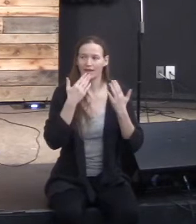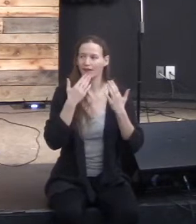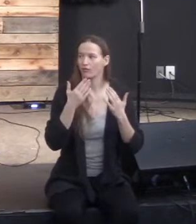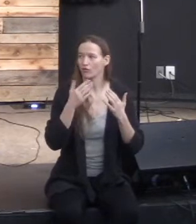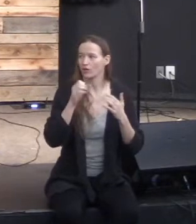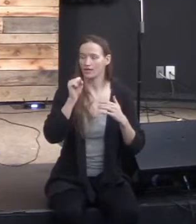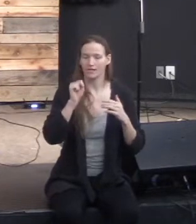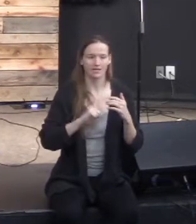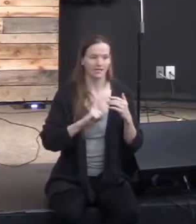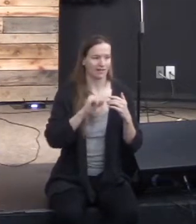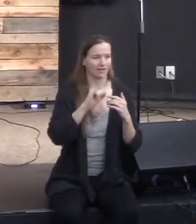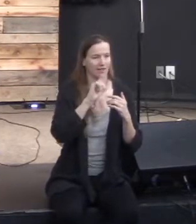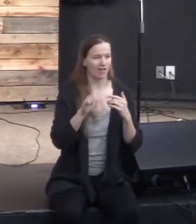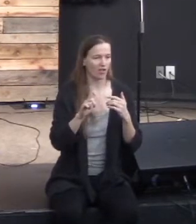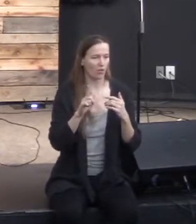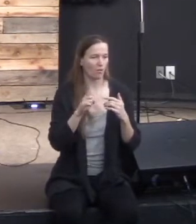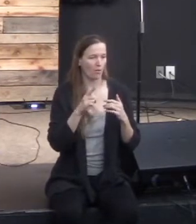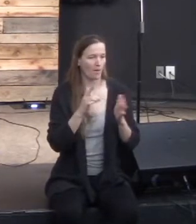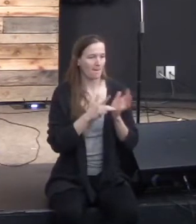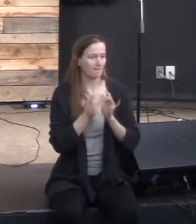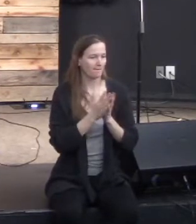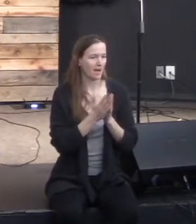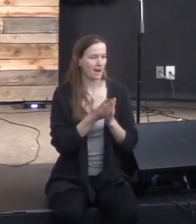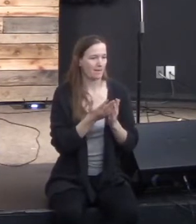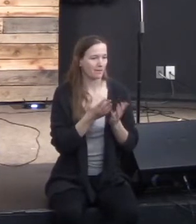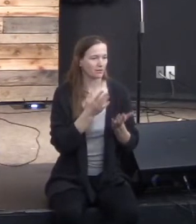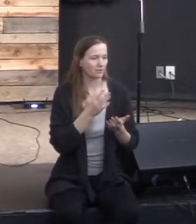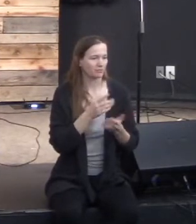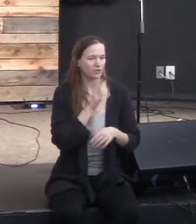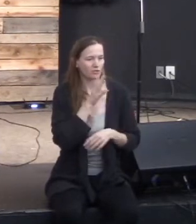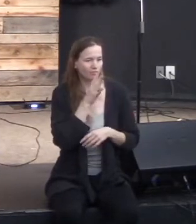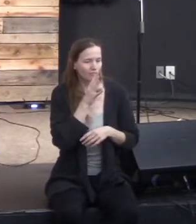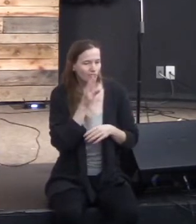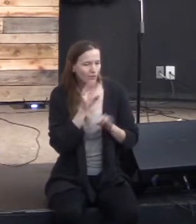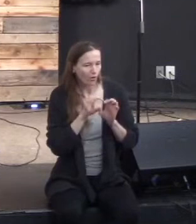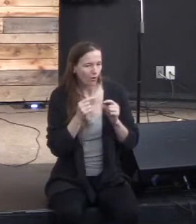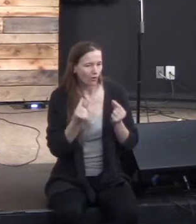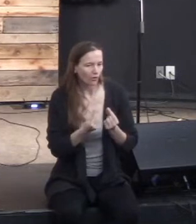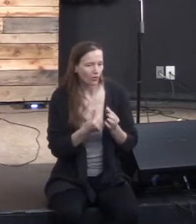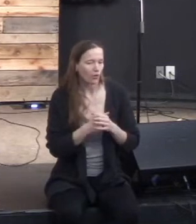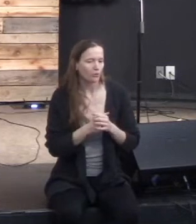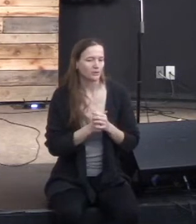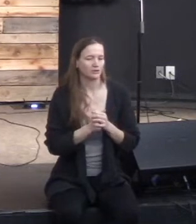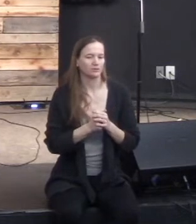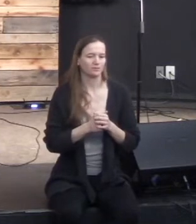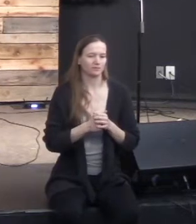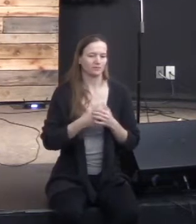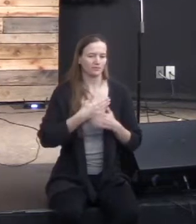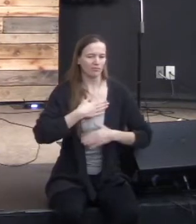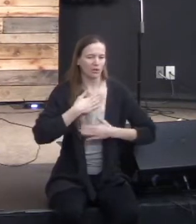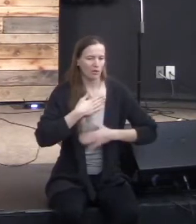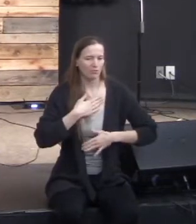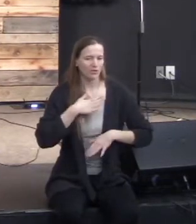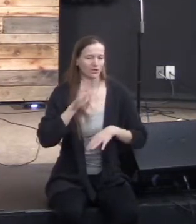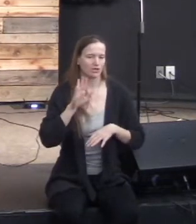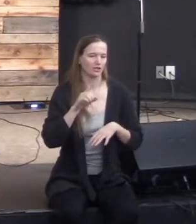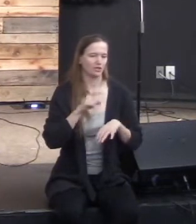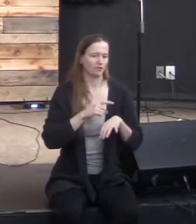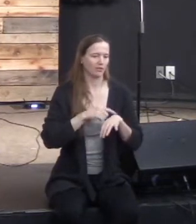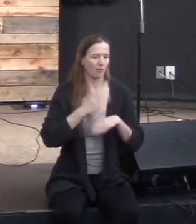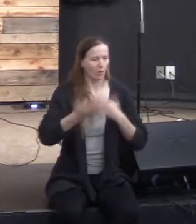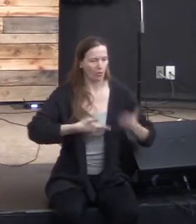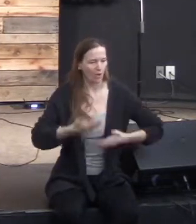group that's welcomed us in. We love you guys. Appreciate all the love and welcome that you showed us. So God bless, and we're happy to be here.